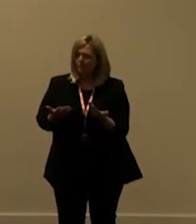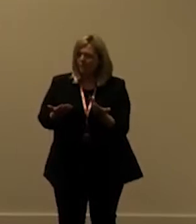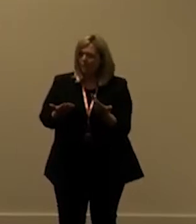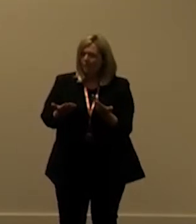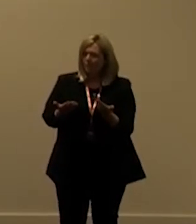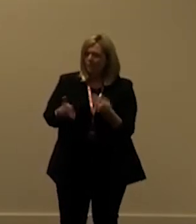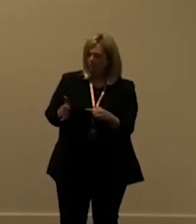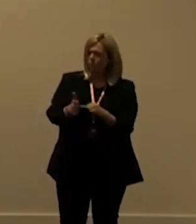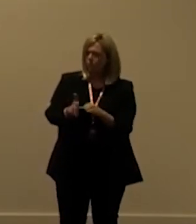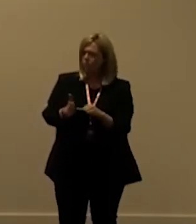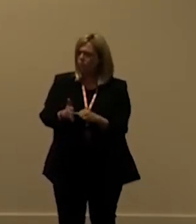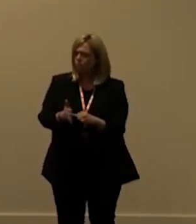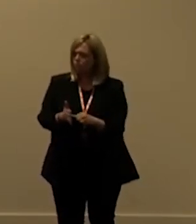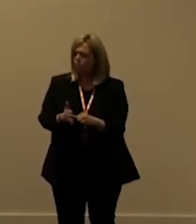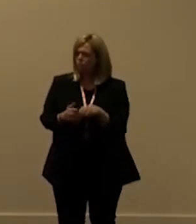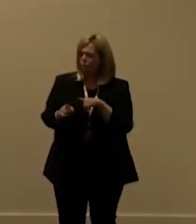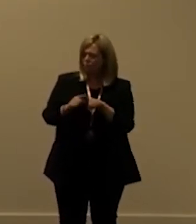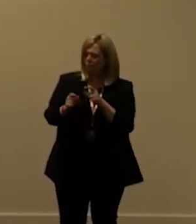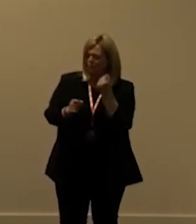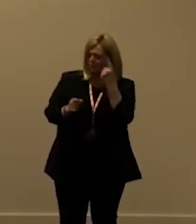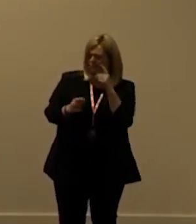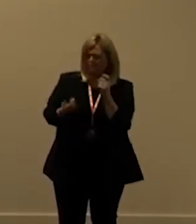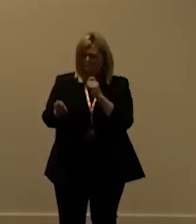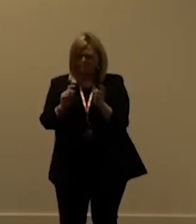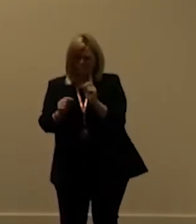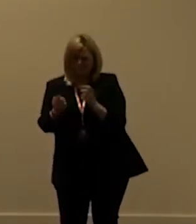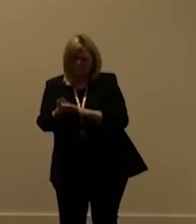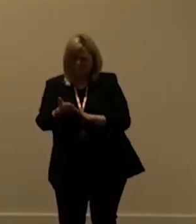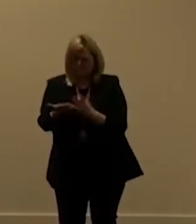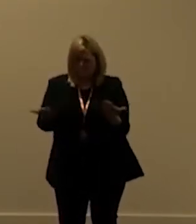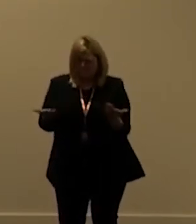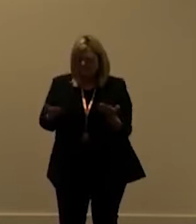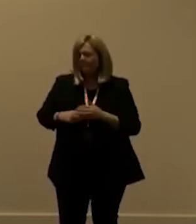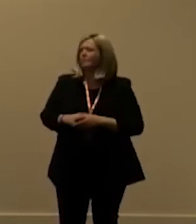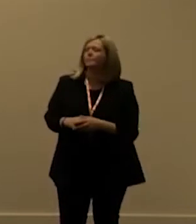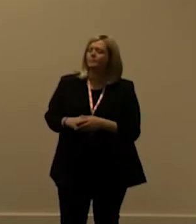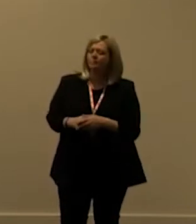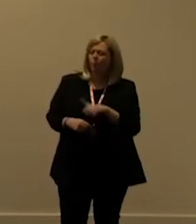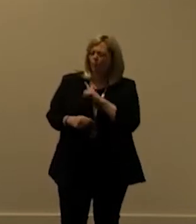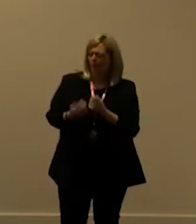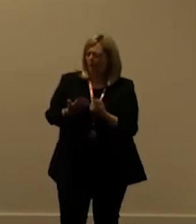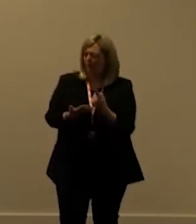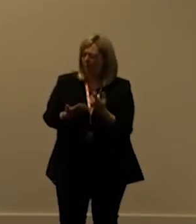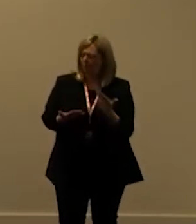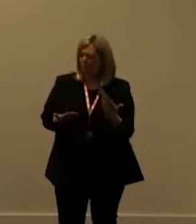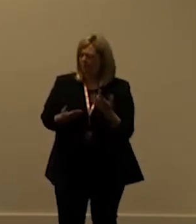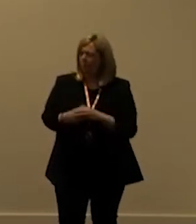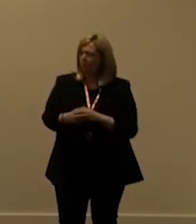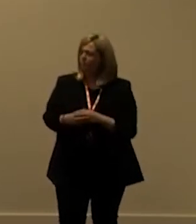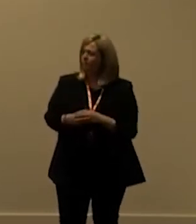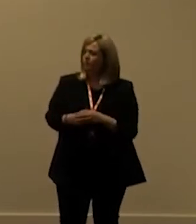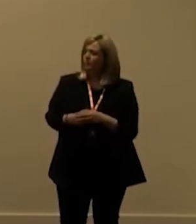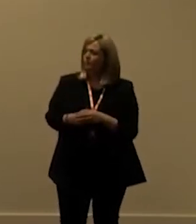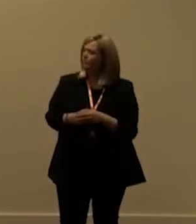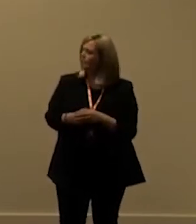prove, I guess, difficult and tricky to understand who's changed what at any given point and why they made that change. I think on top of